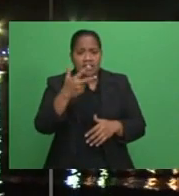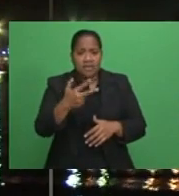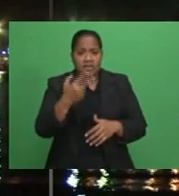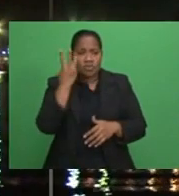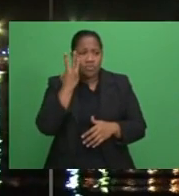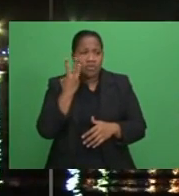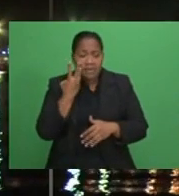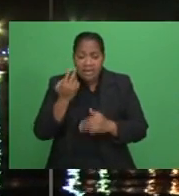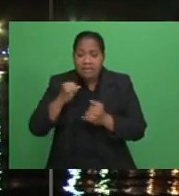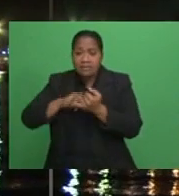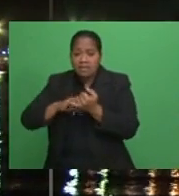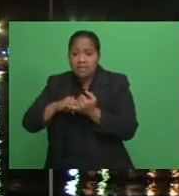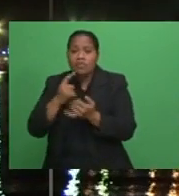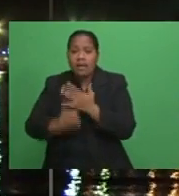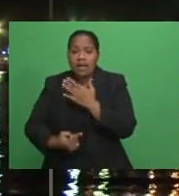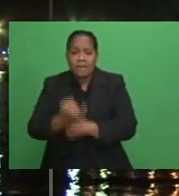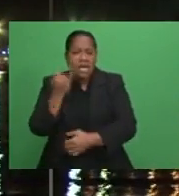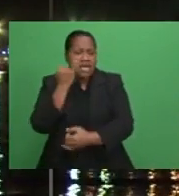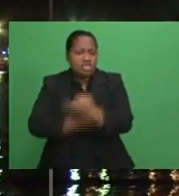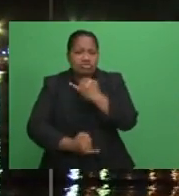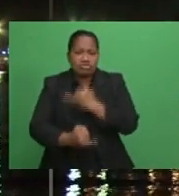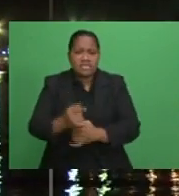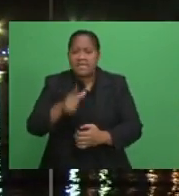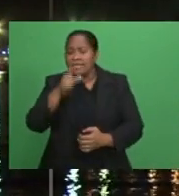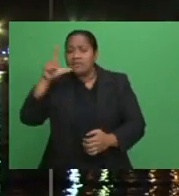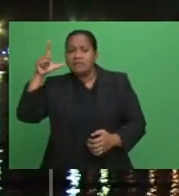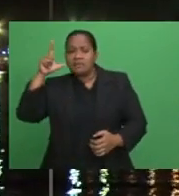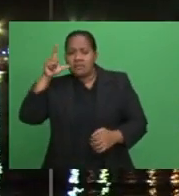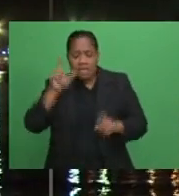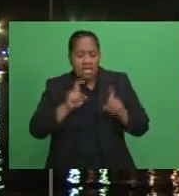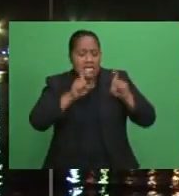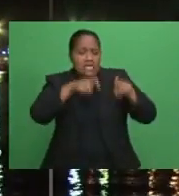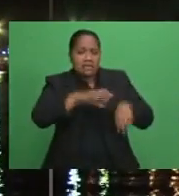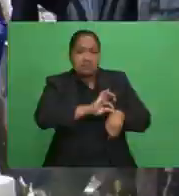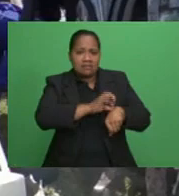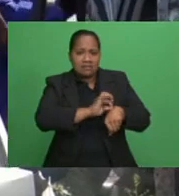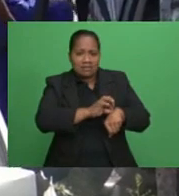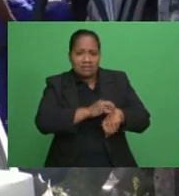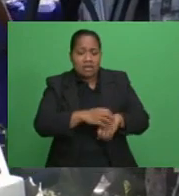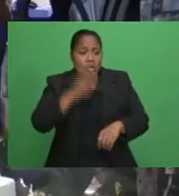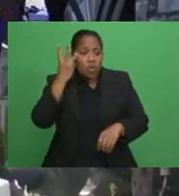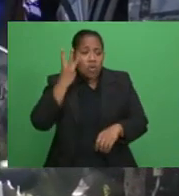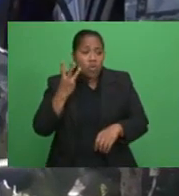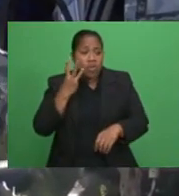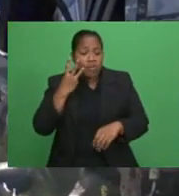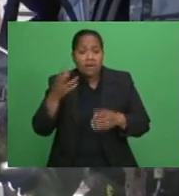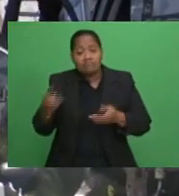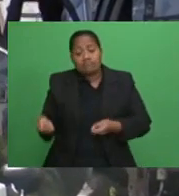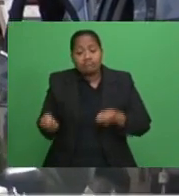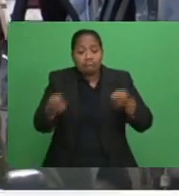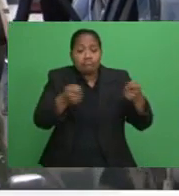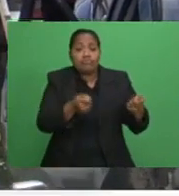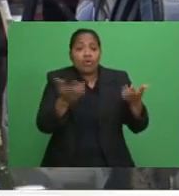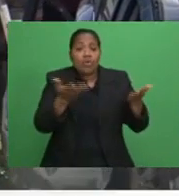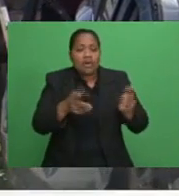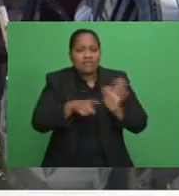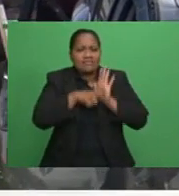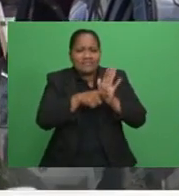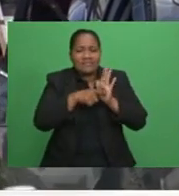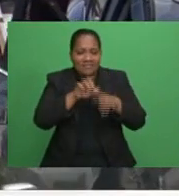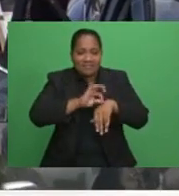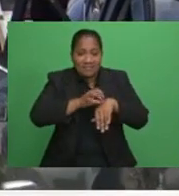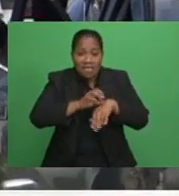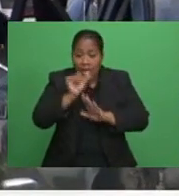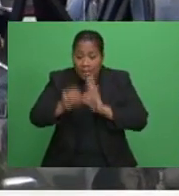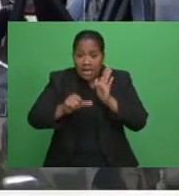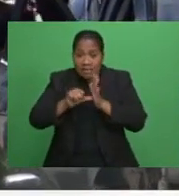in an accident at Wangandra and Nadi yesterday remain in hospital. The woman was transferred to the Lautoka hospital while her